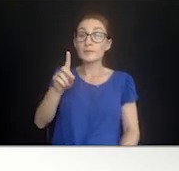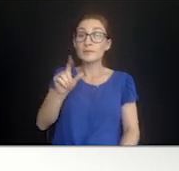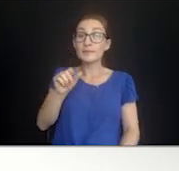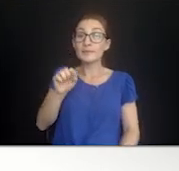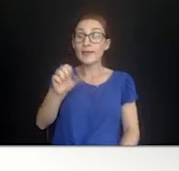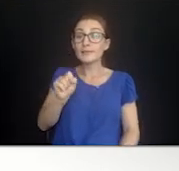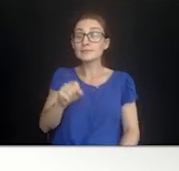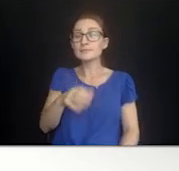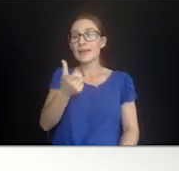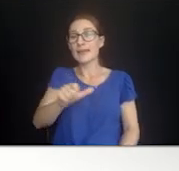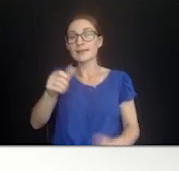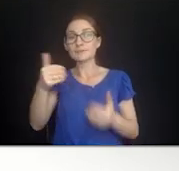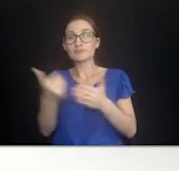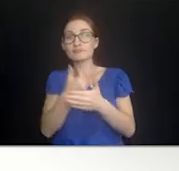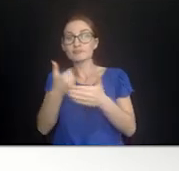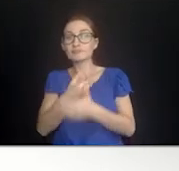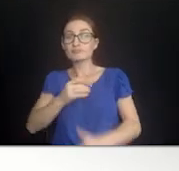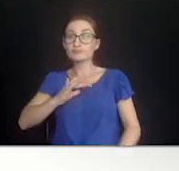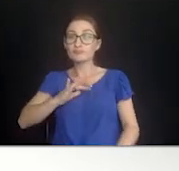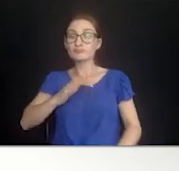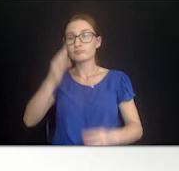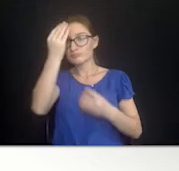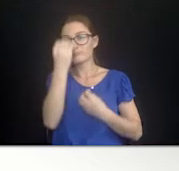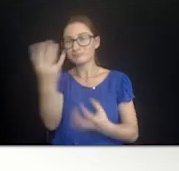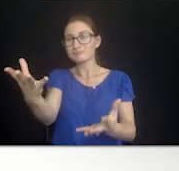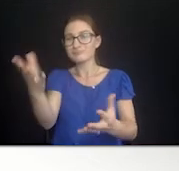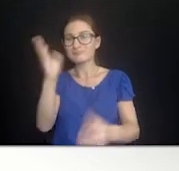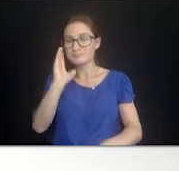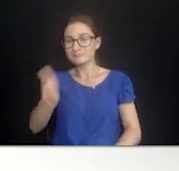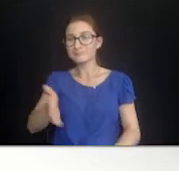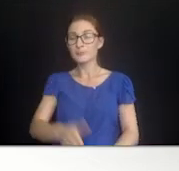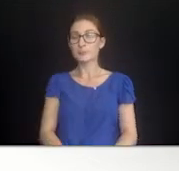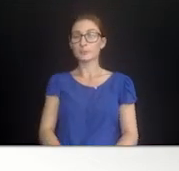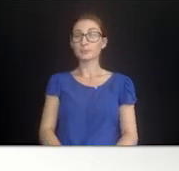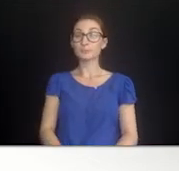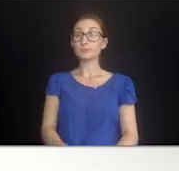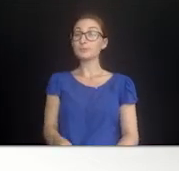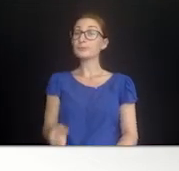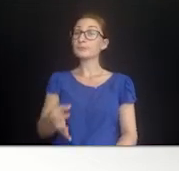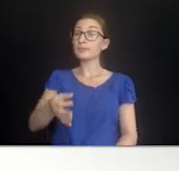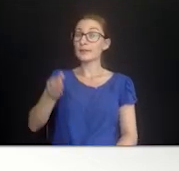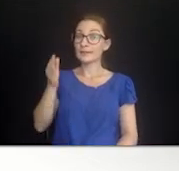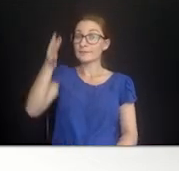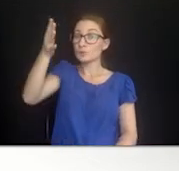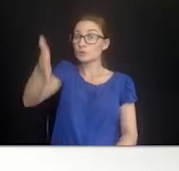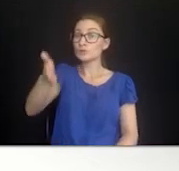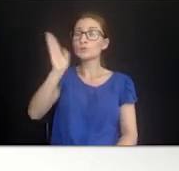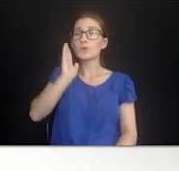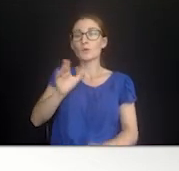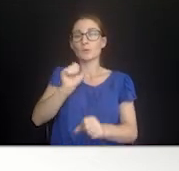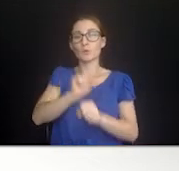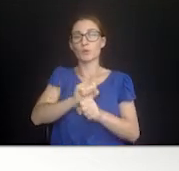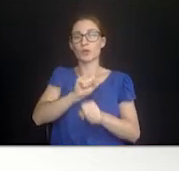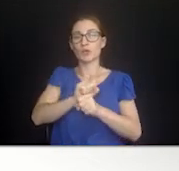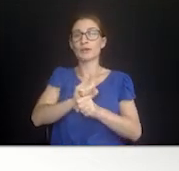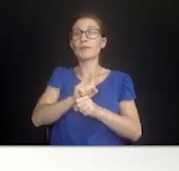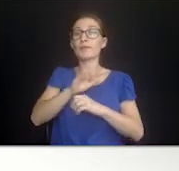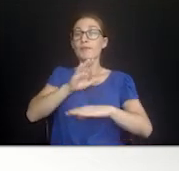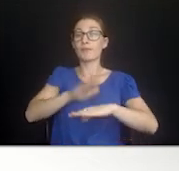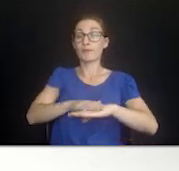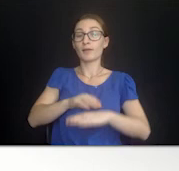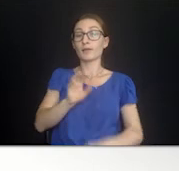updates that might be coming to the platform soon. And then also something that we're going to be working on in the near future are